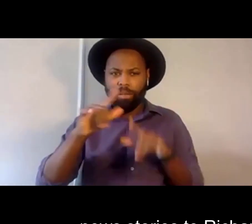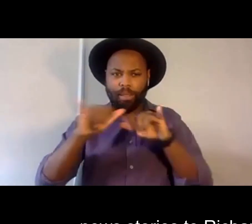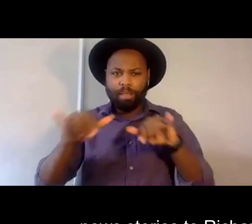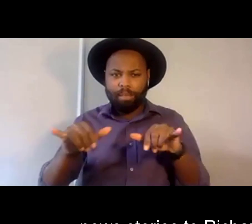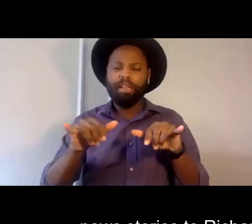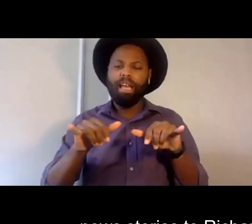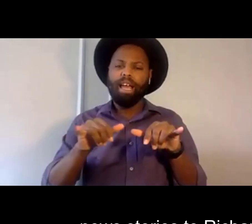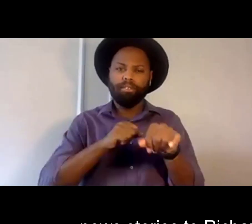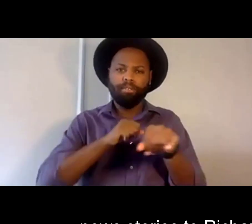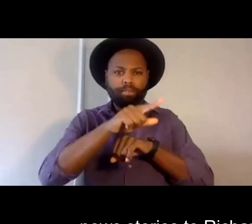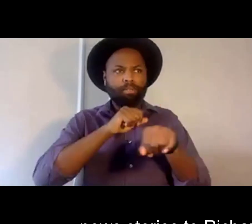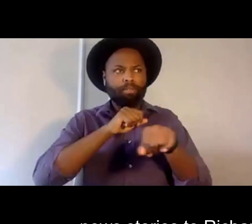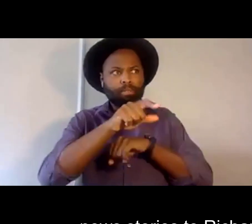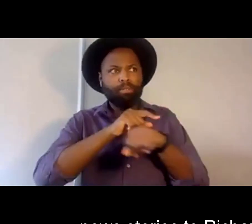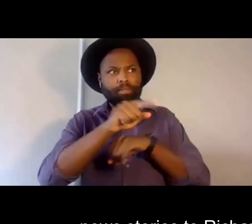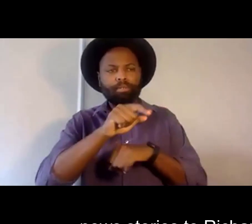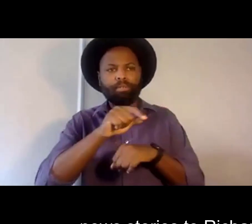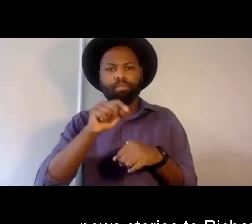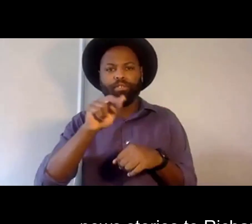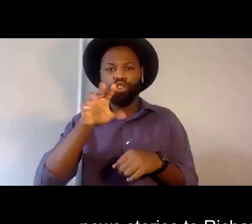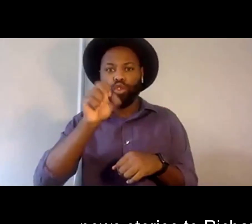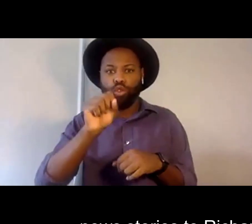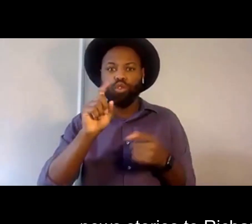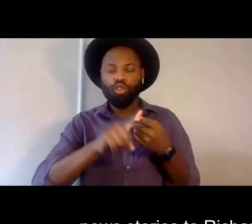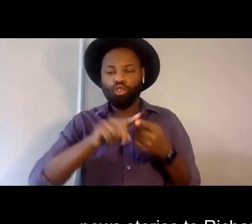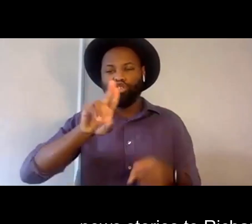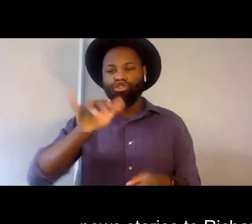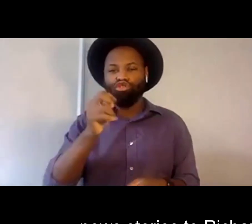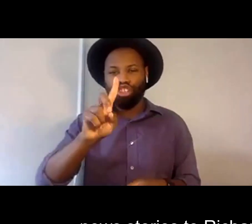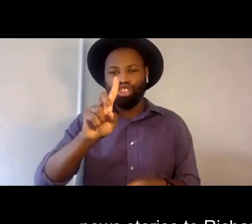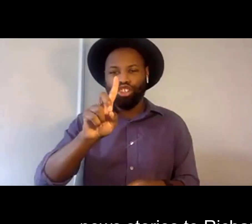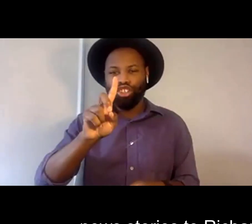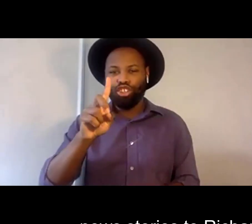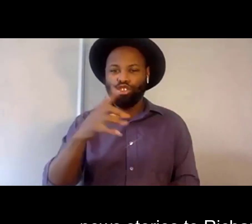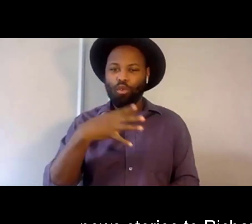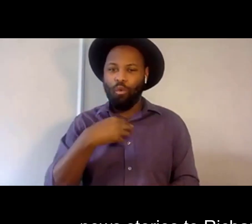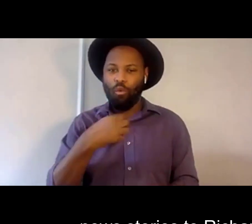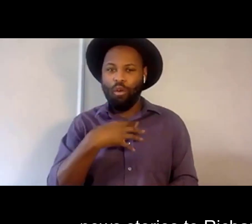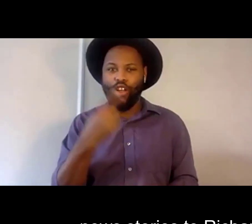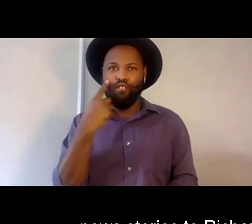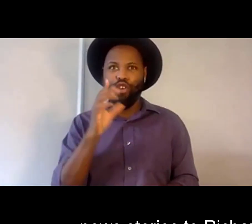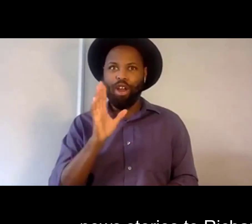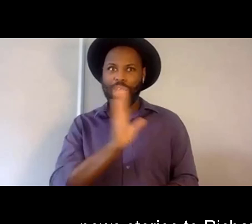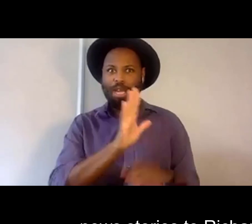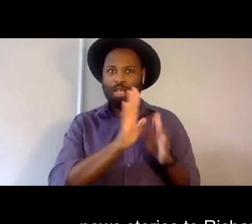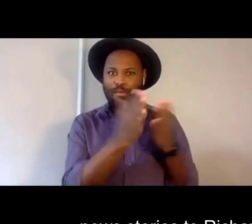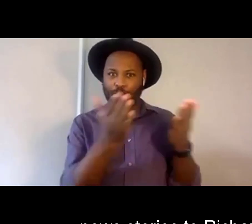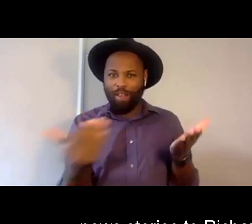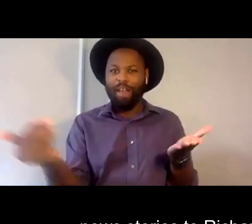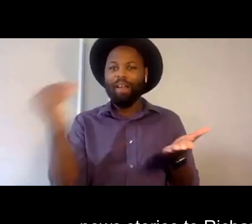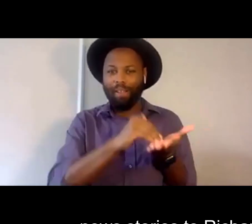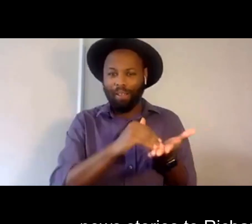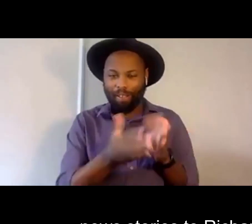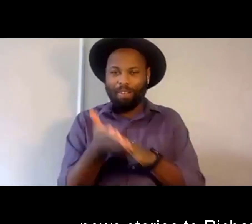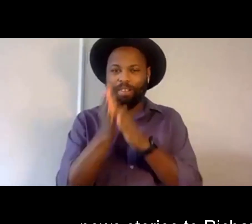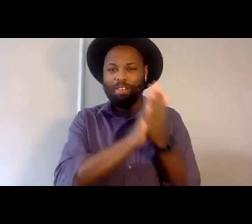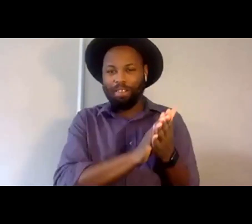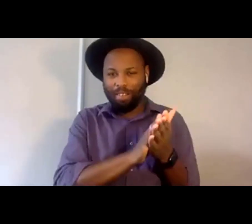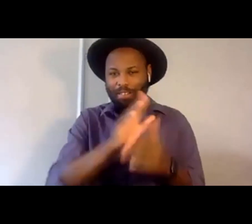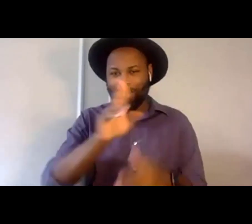of news stories to Richard Wright for his book that would, again, become Native